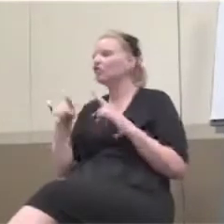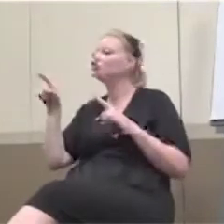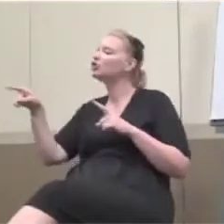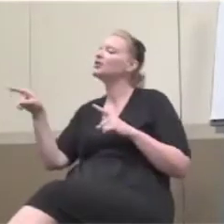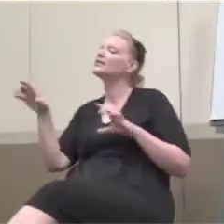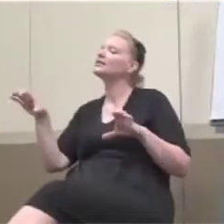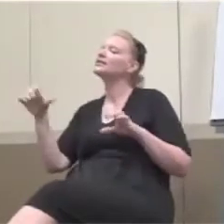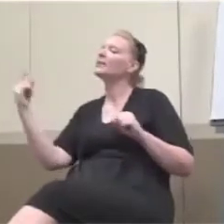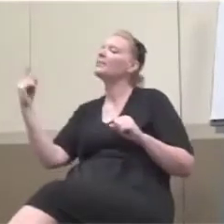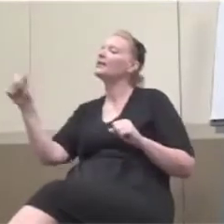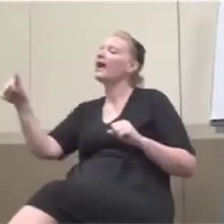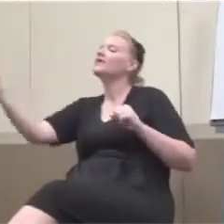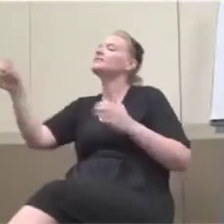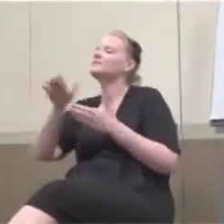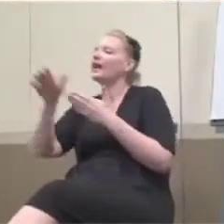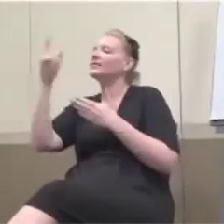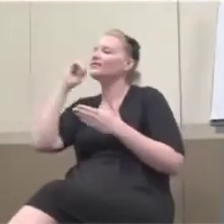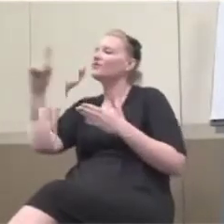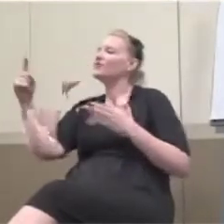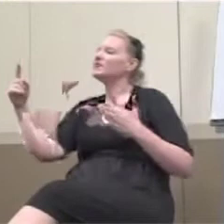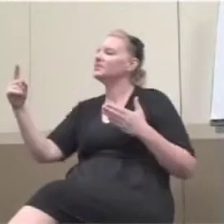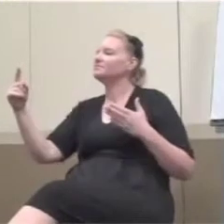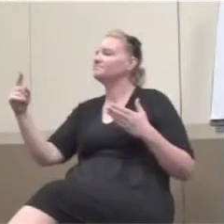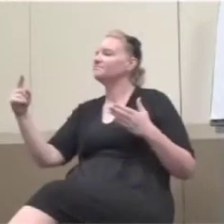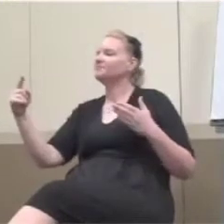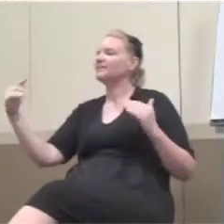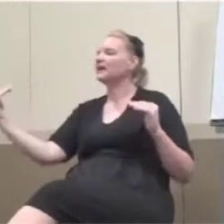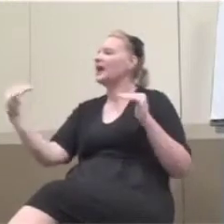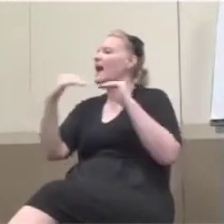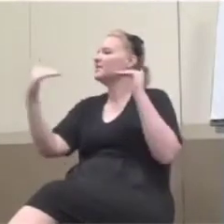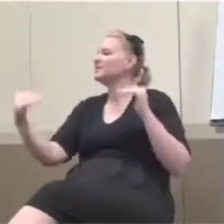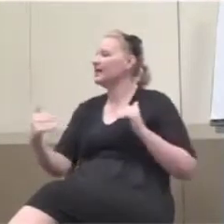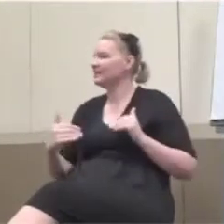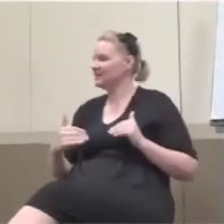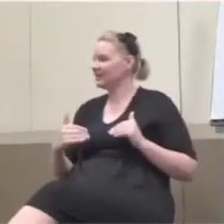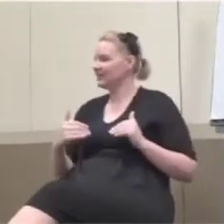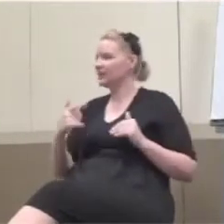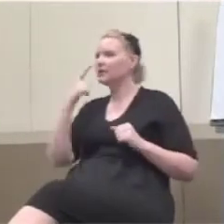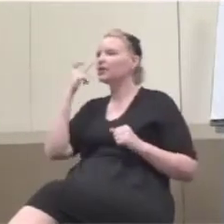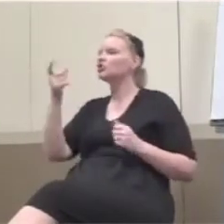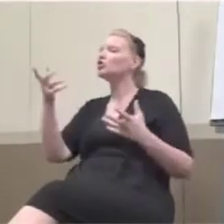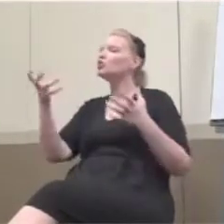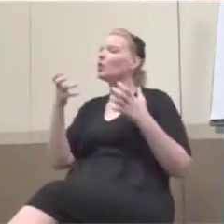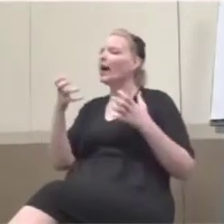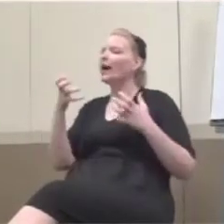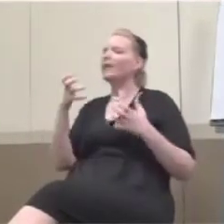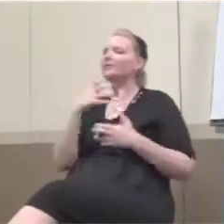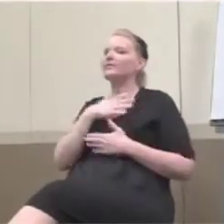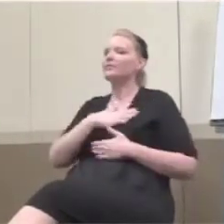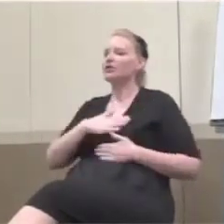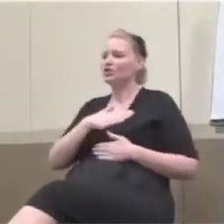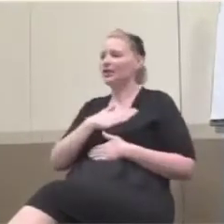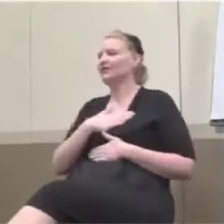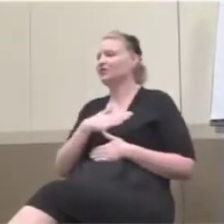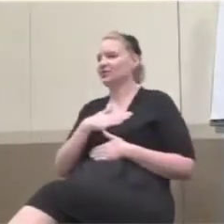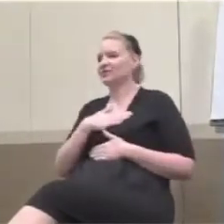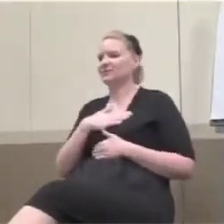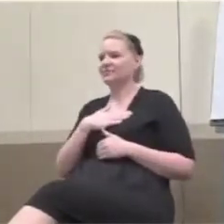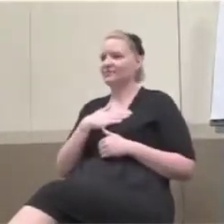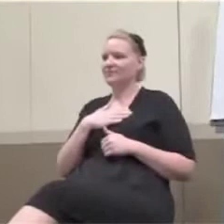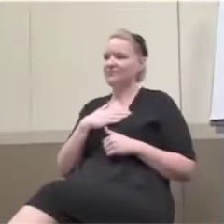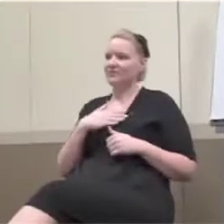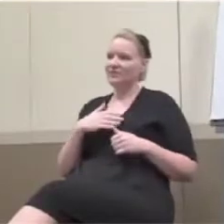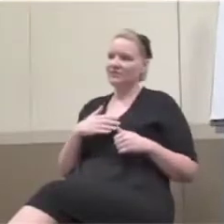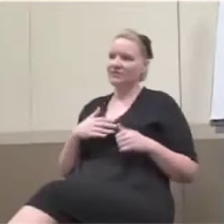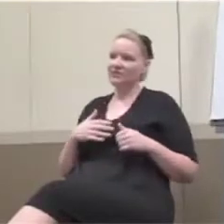in another way to compensate for me doing the dishes. Because the need is to be appreciated, right? Right, exactly. And see,